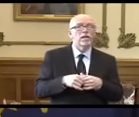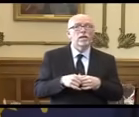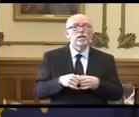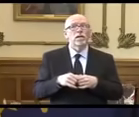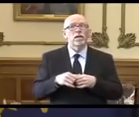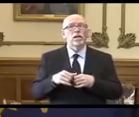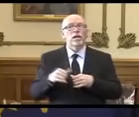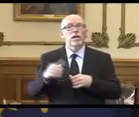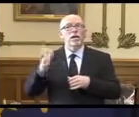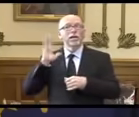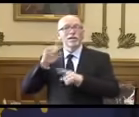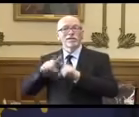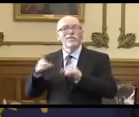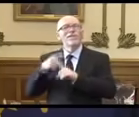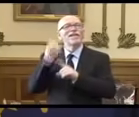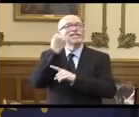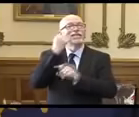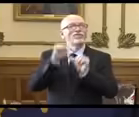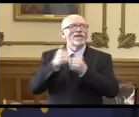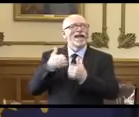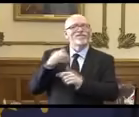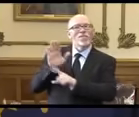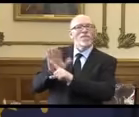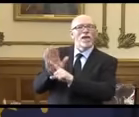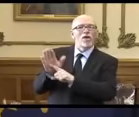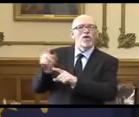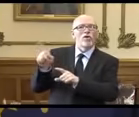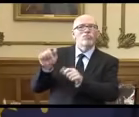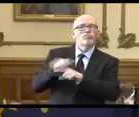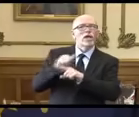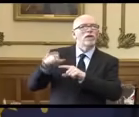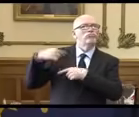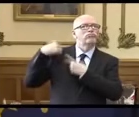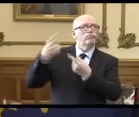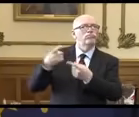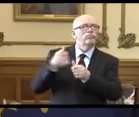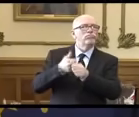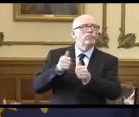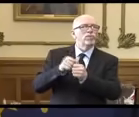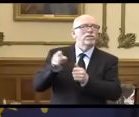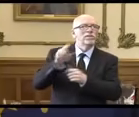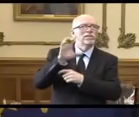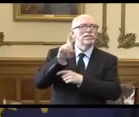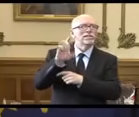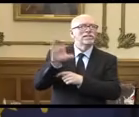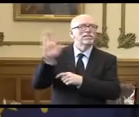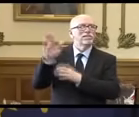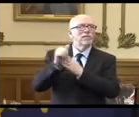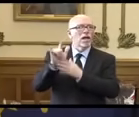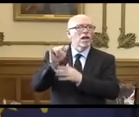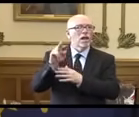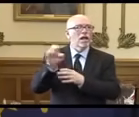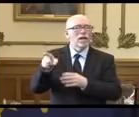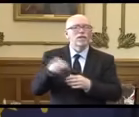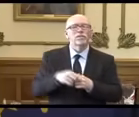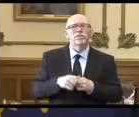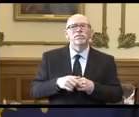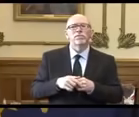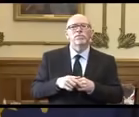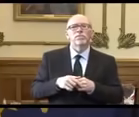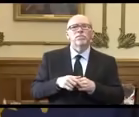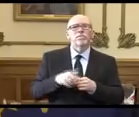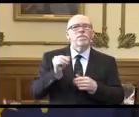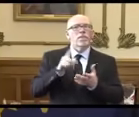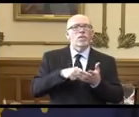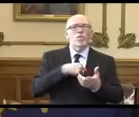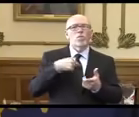of course, the Dental Association has guidelines that they've practiced that are according to the CDC, adhering to the CDC guidelines, and then what we've